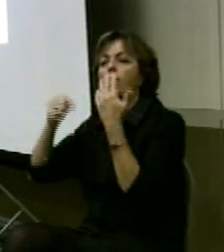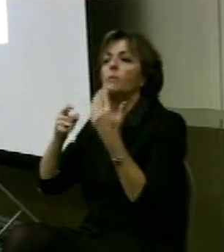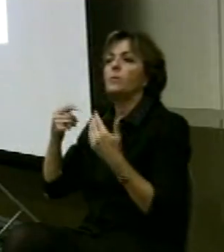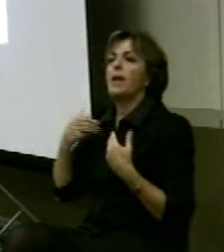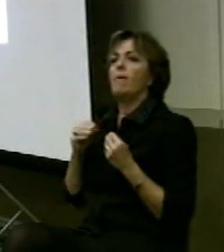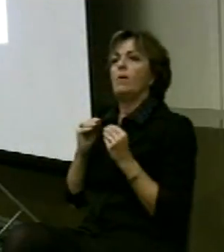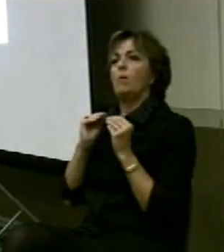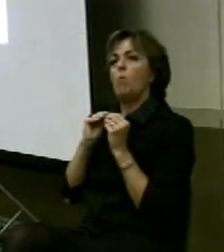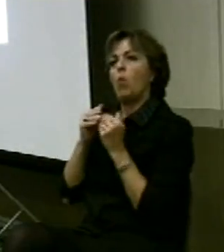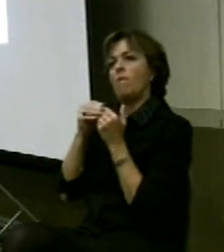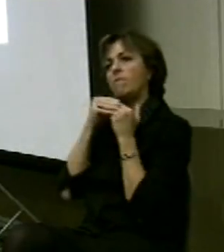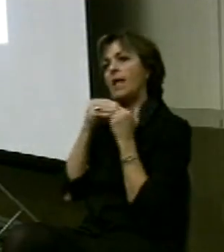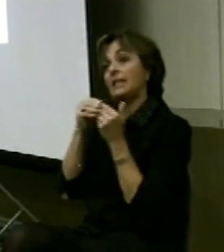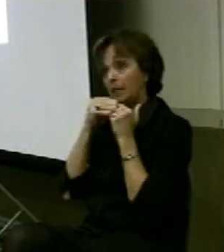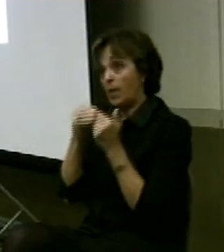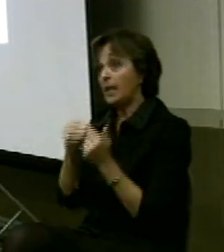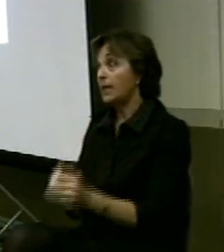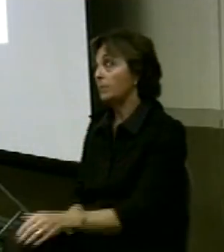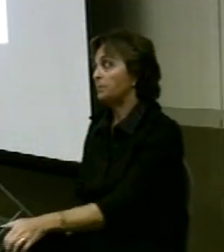more flexibility that way.